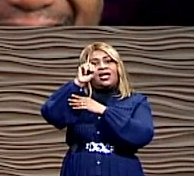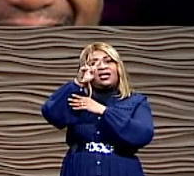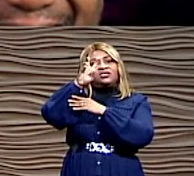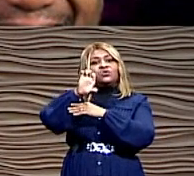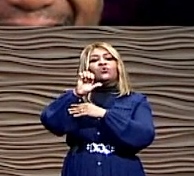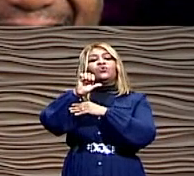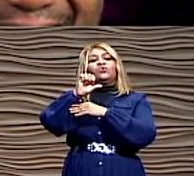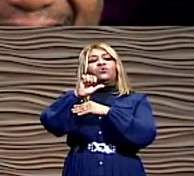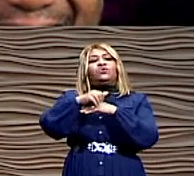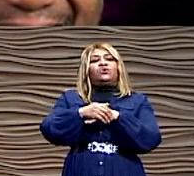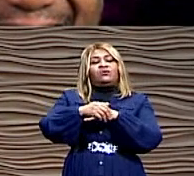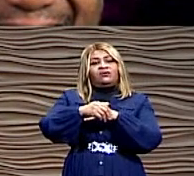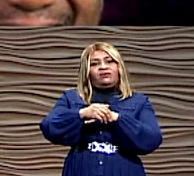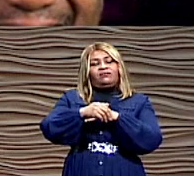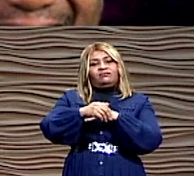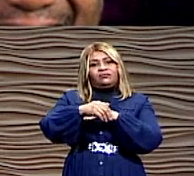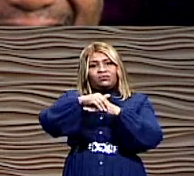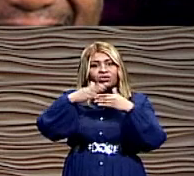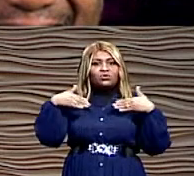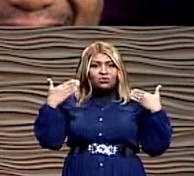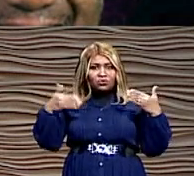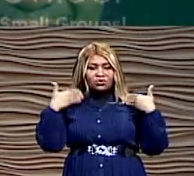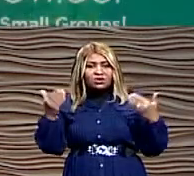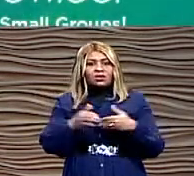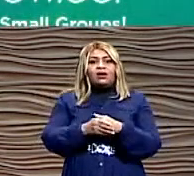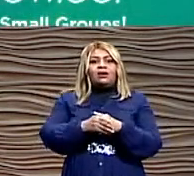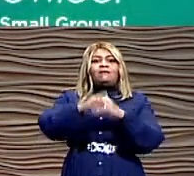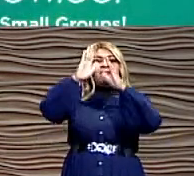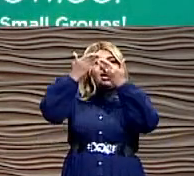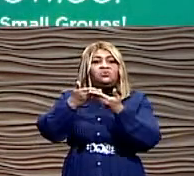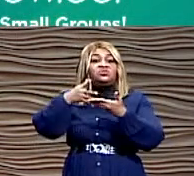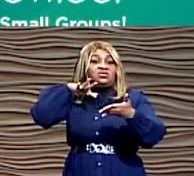our small groups, Bible studies have begun. You can go to